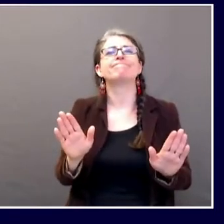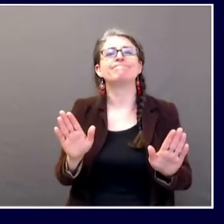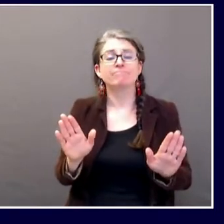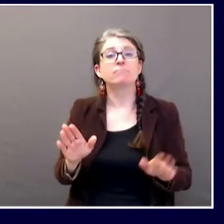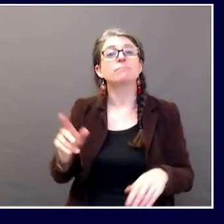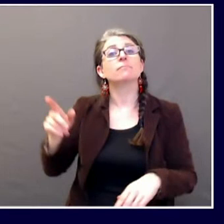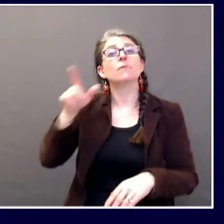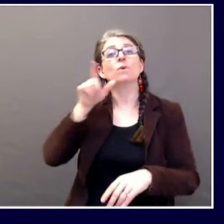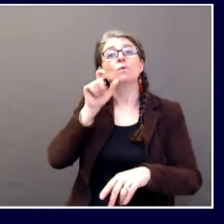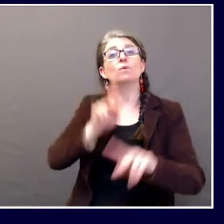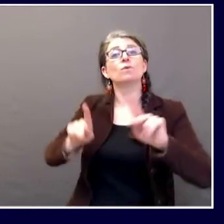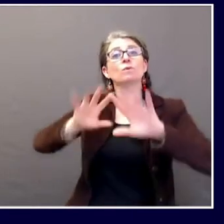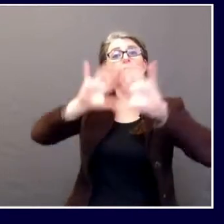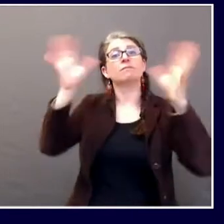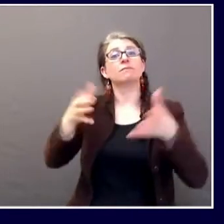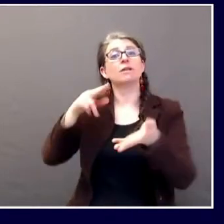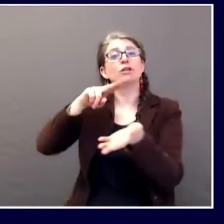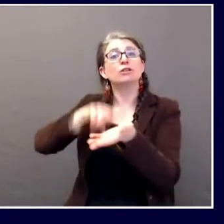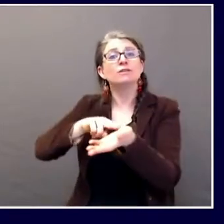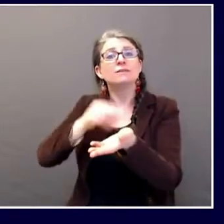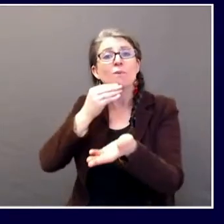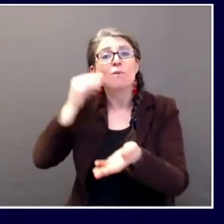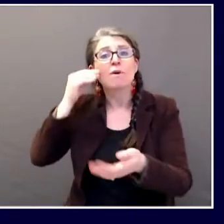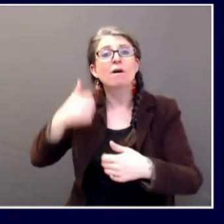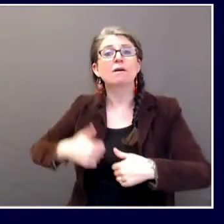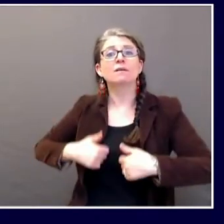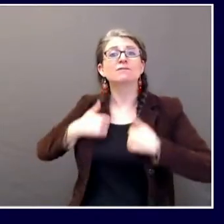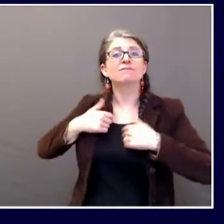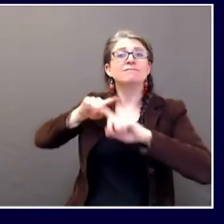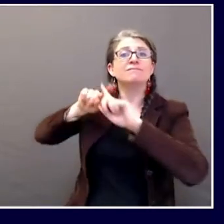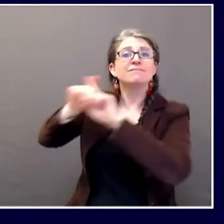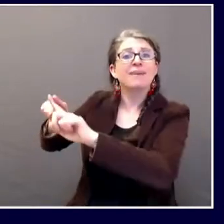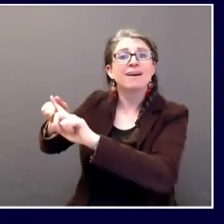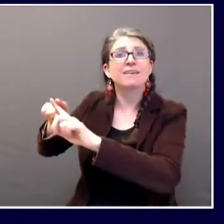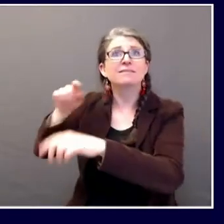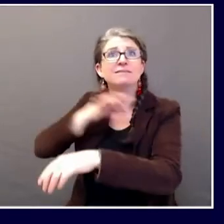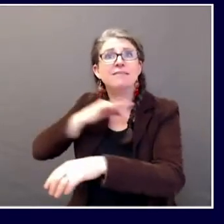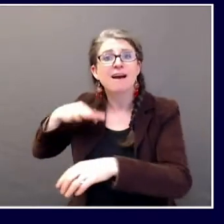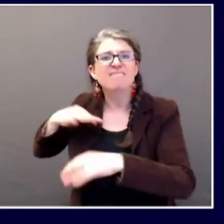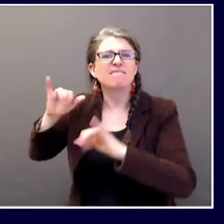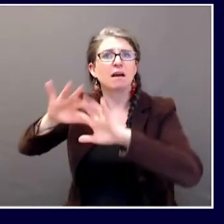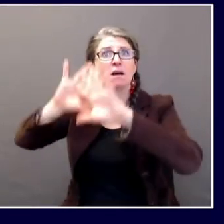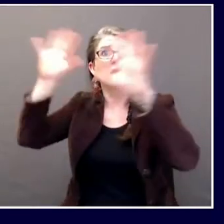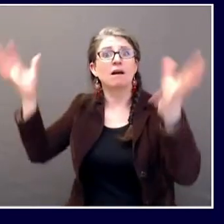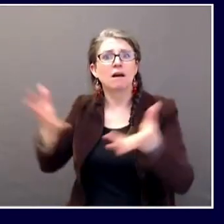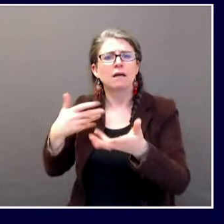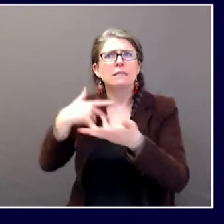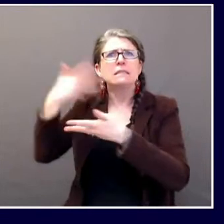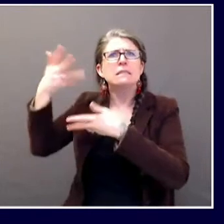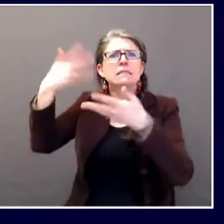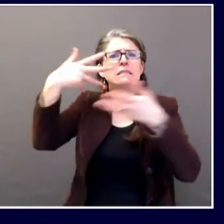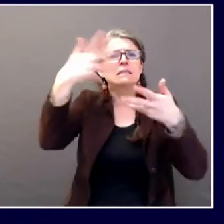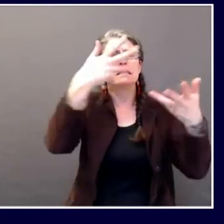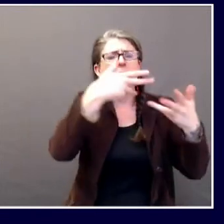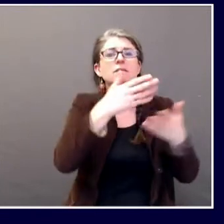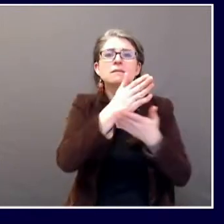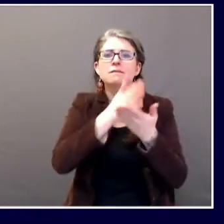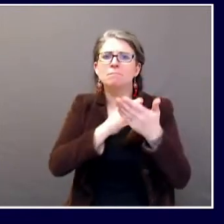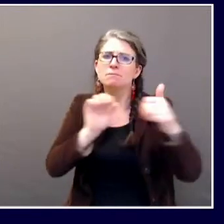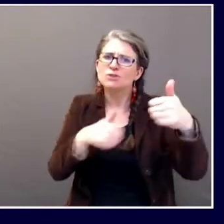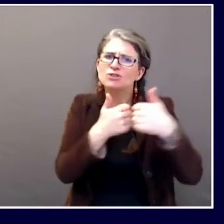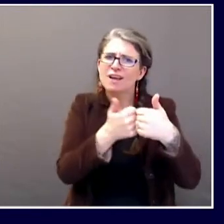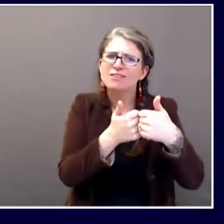for folks who are offered the vaccine, the best thing they could do is to take it. And I've recorded messages, had